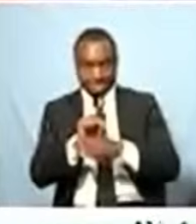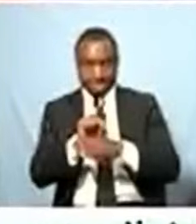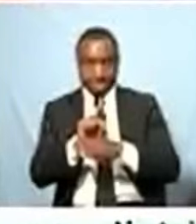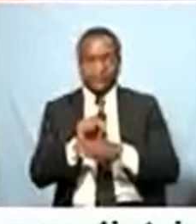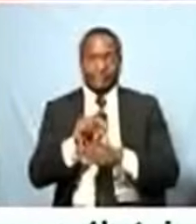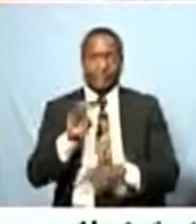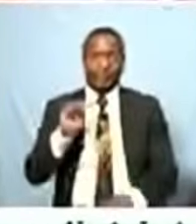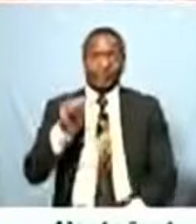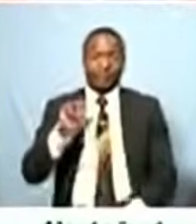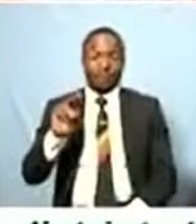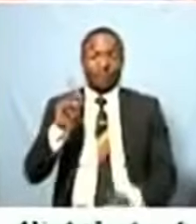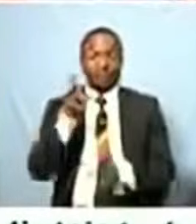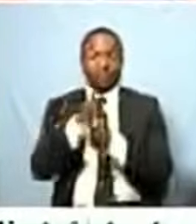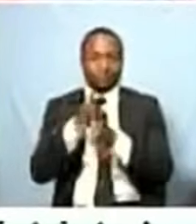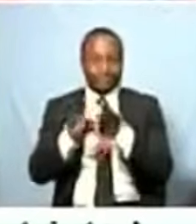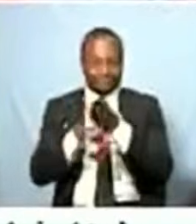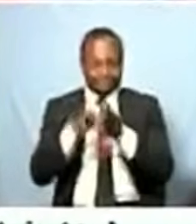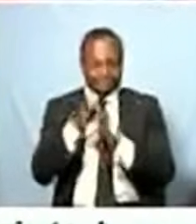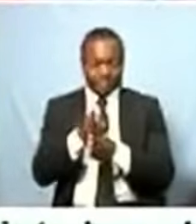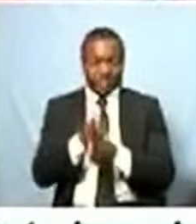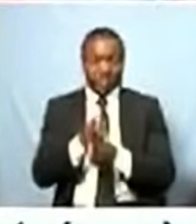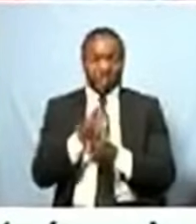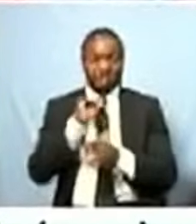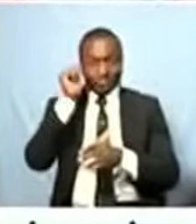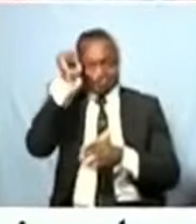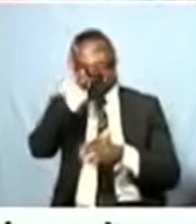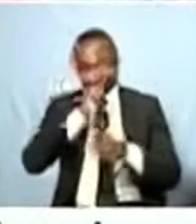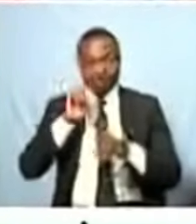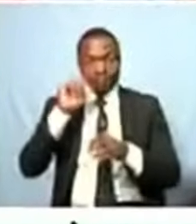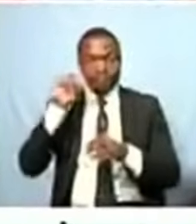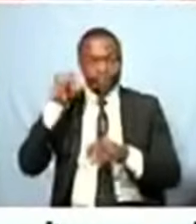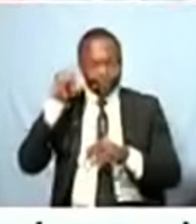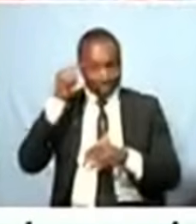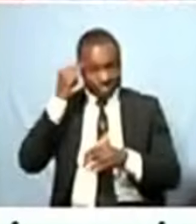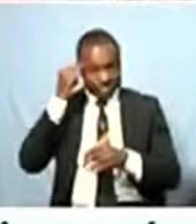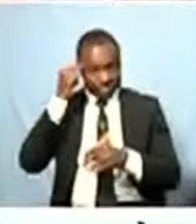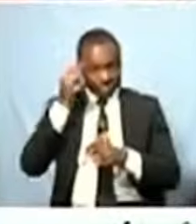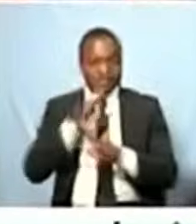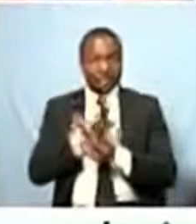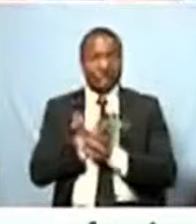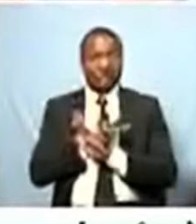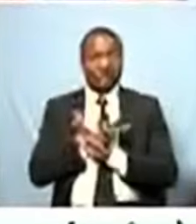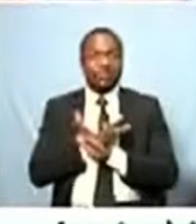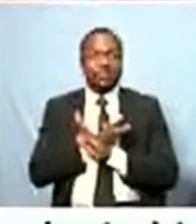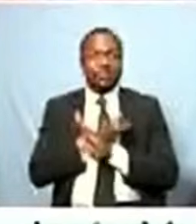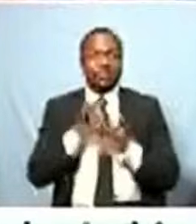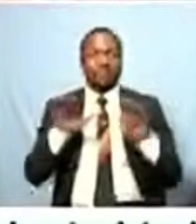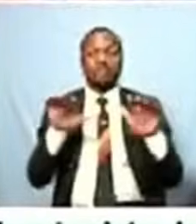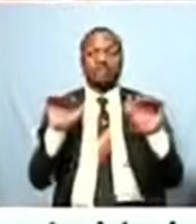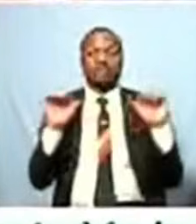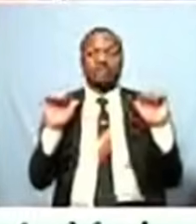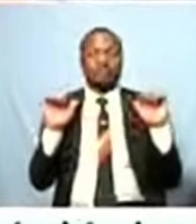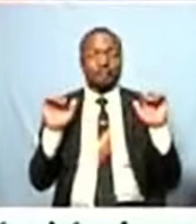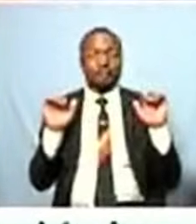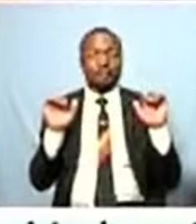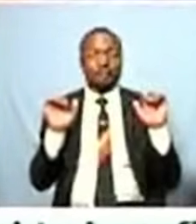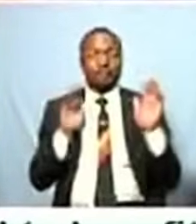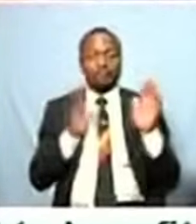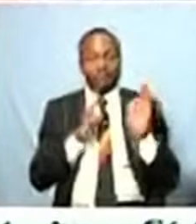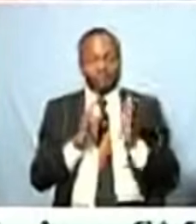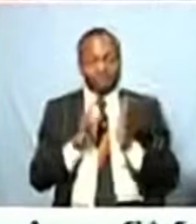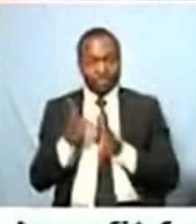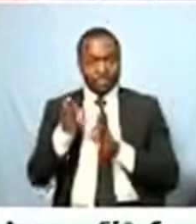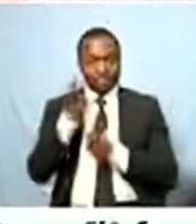NMS Infrastructure and African governments such as Zambia and Zimbabwe to design,